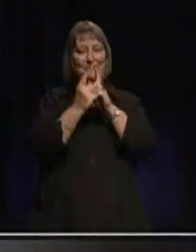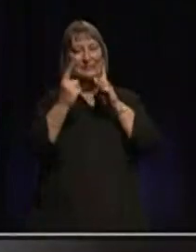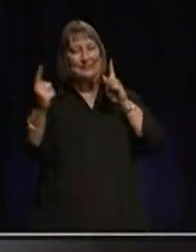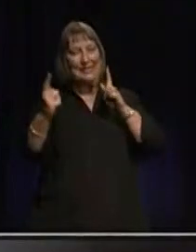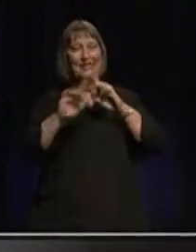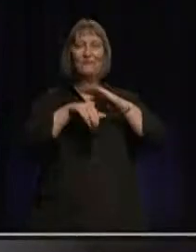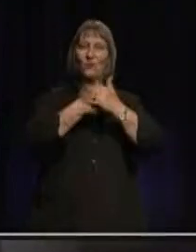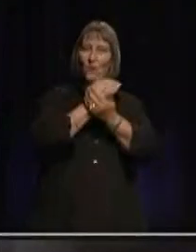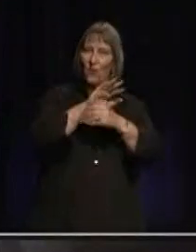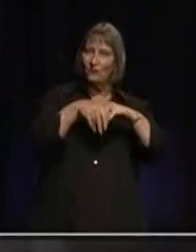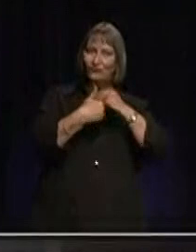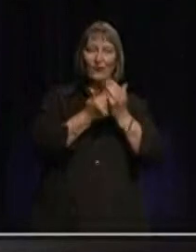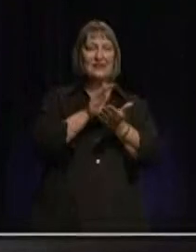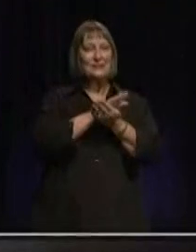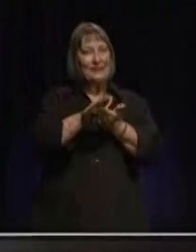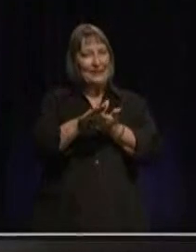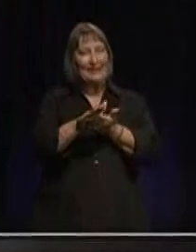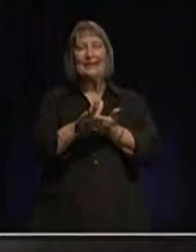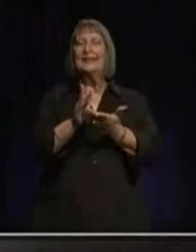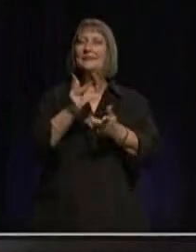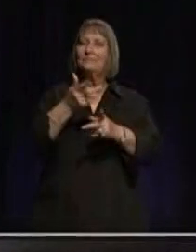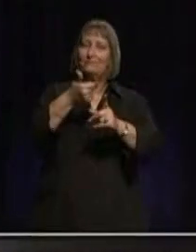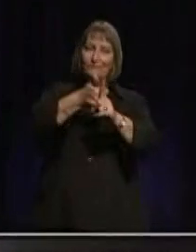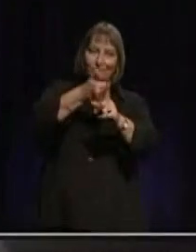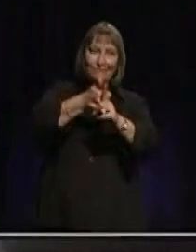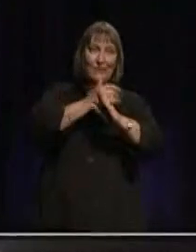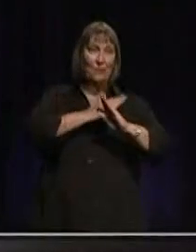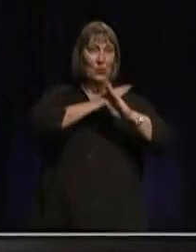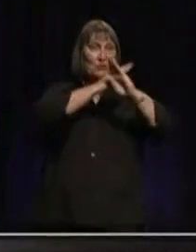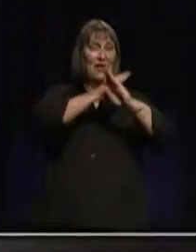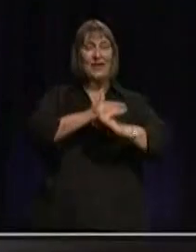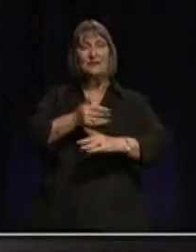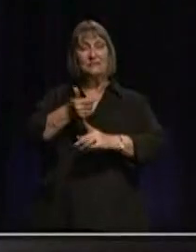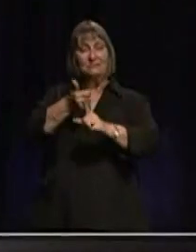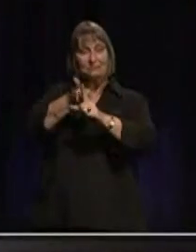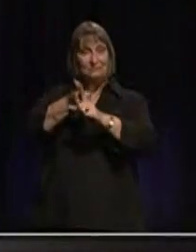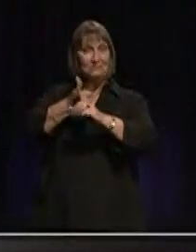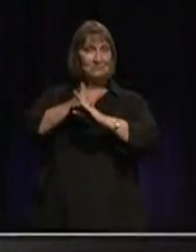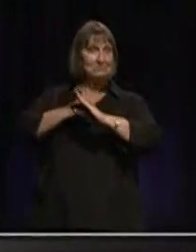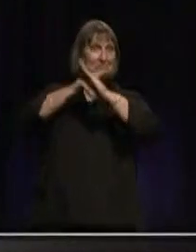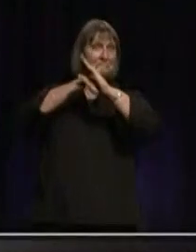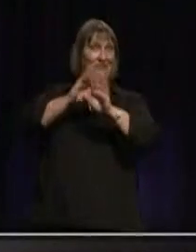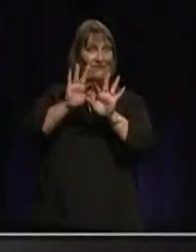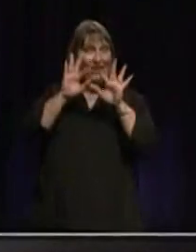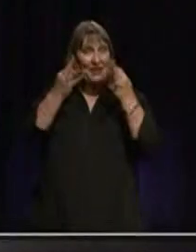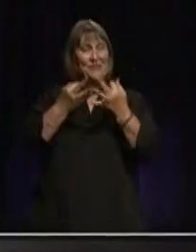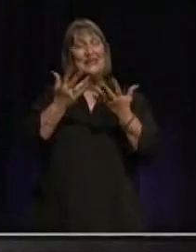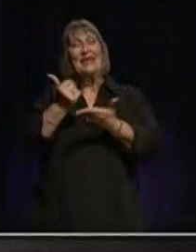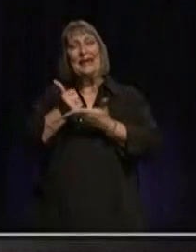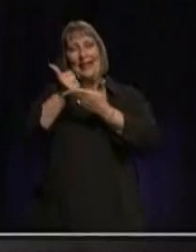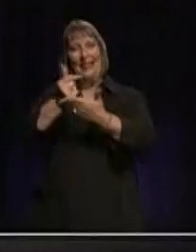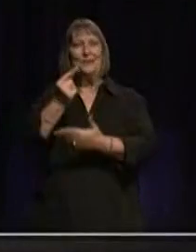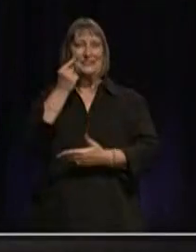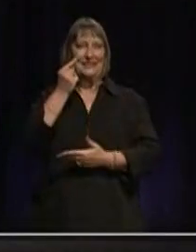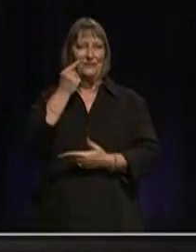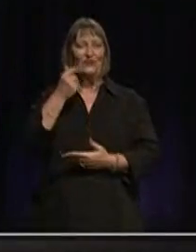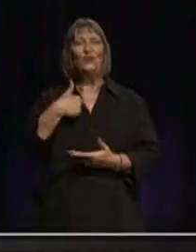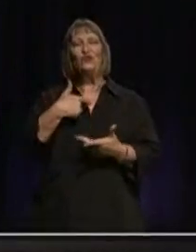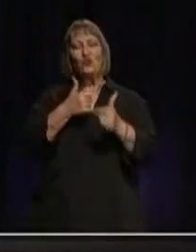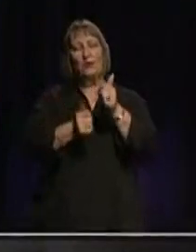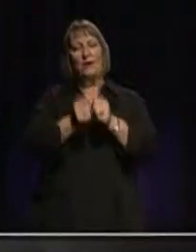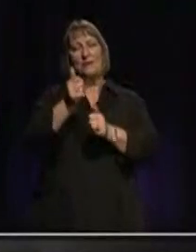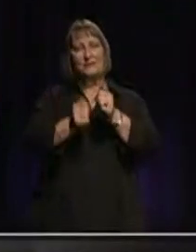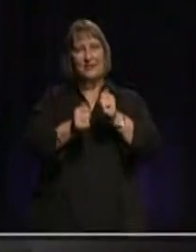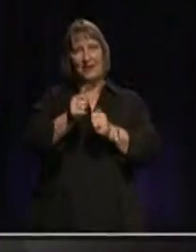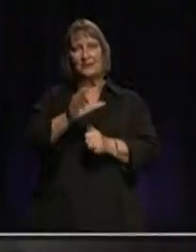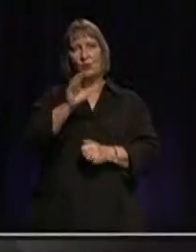proper hygiene. Do it for yourself, do it for your family, and do it for San Antonio. As always, you can get the latest on COVID-19 by texting COSAGov